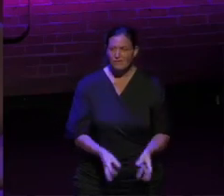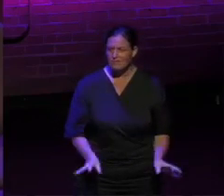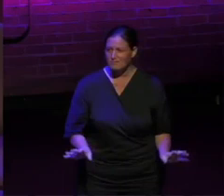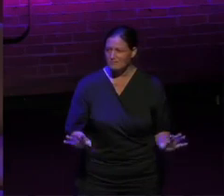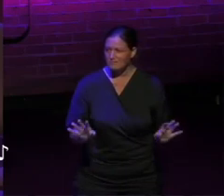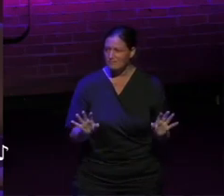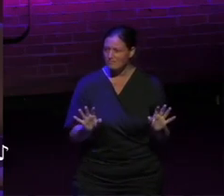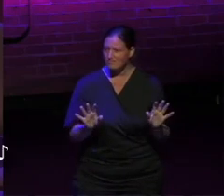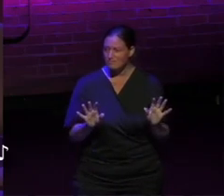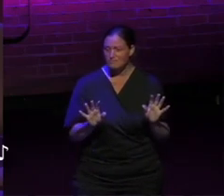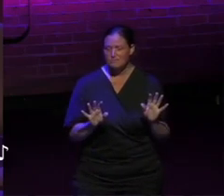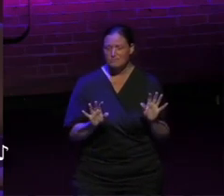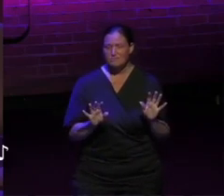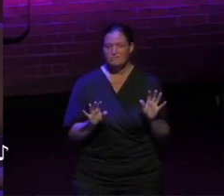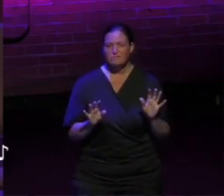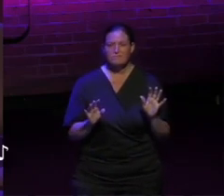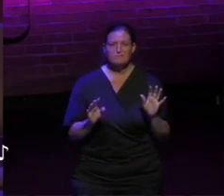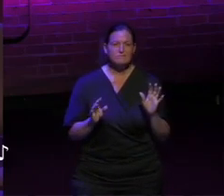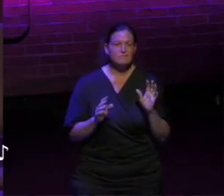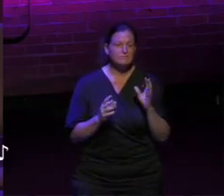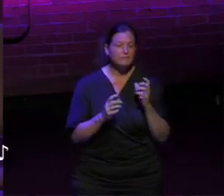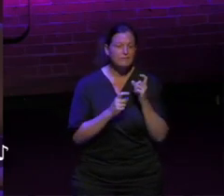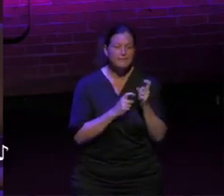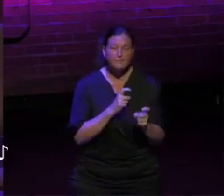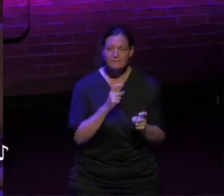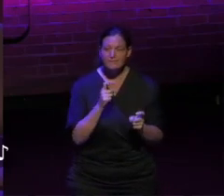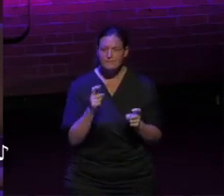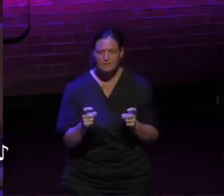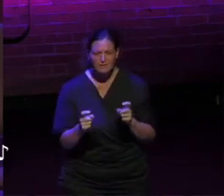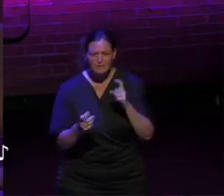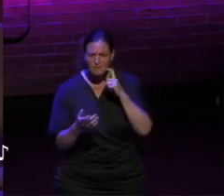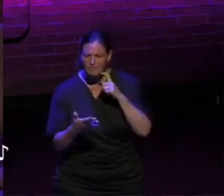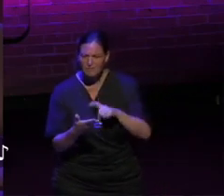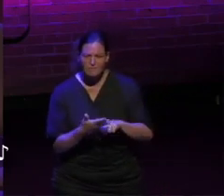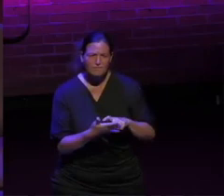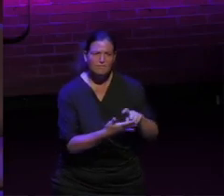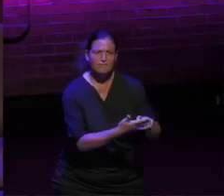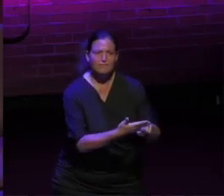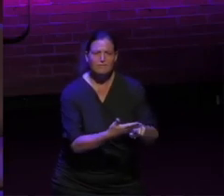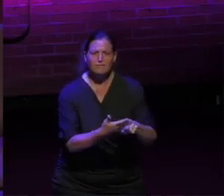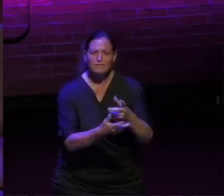lost, there are treasures we must hold on to,